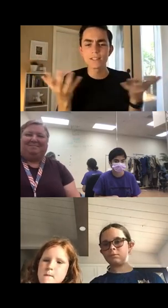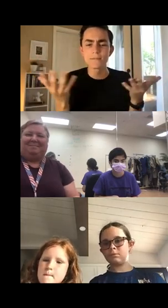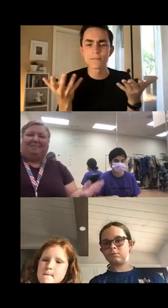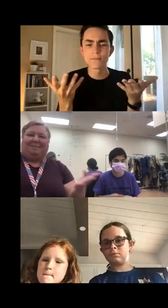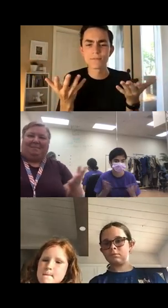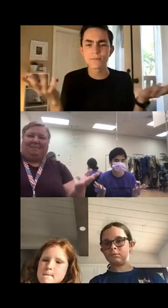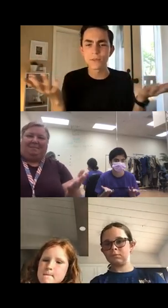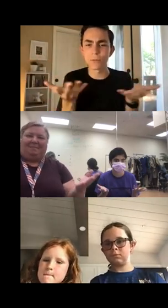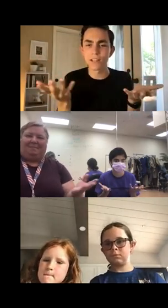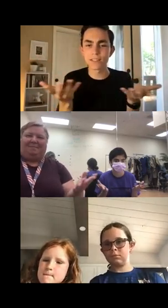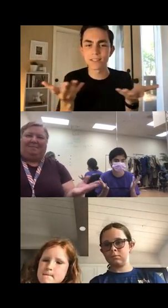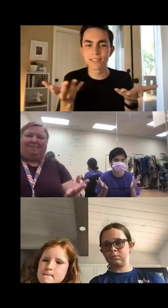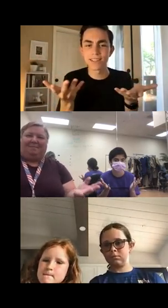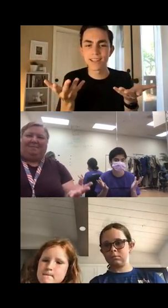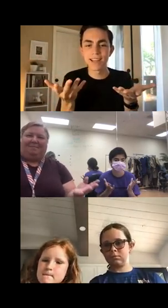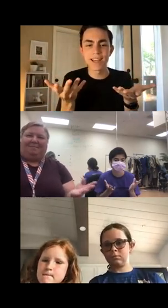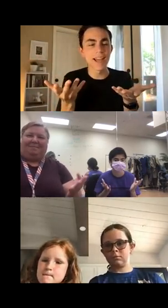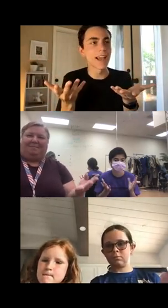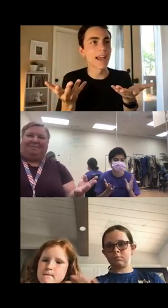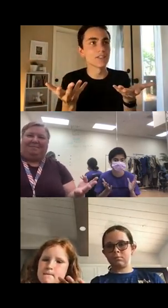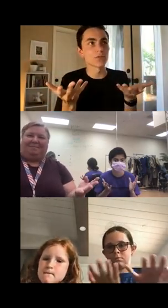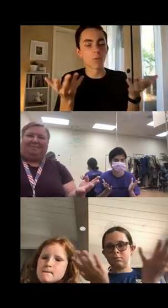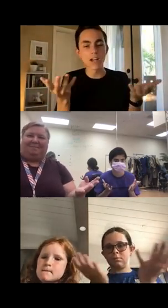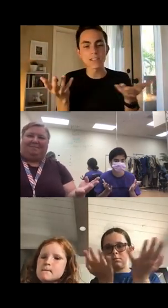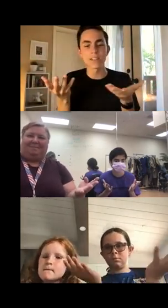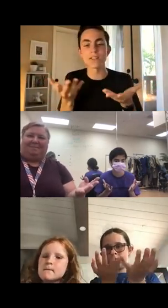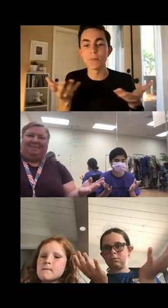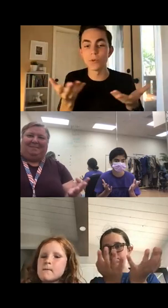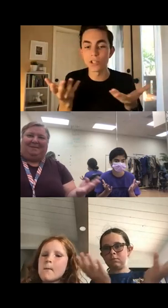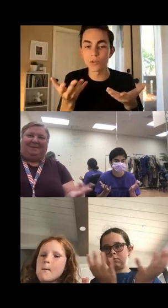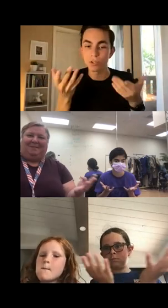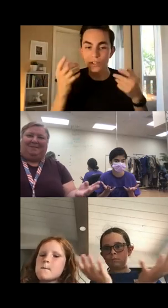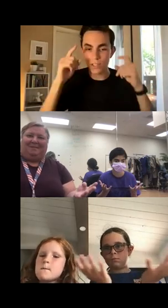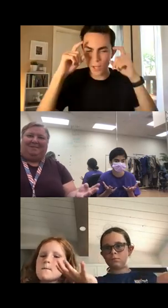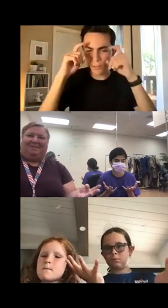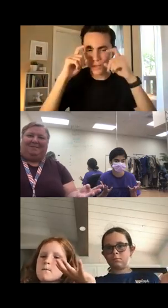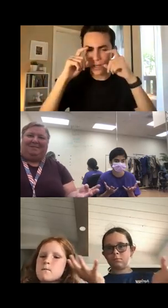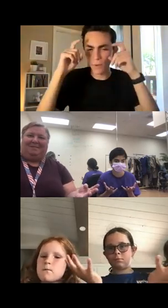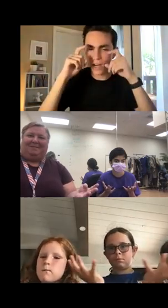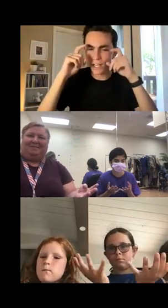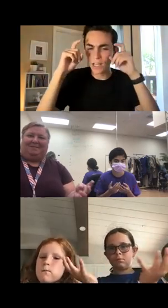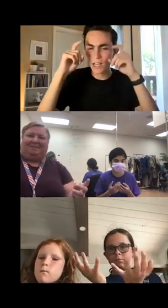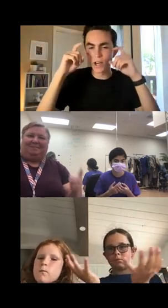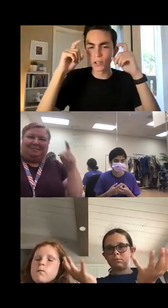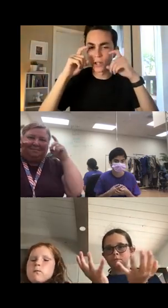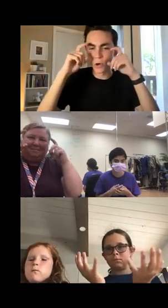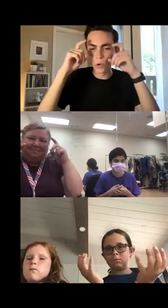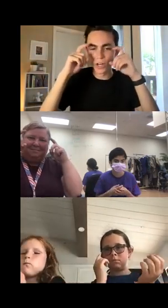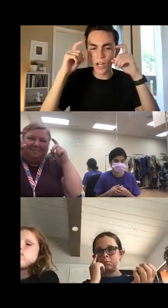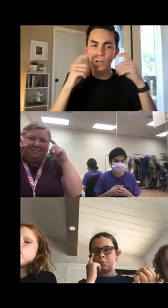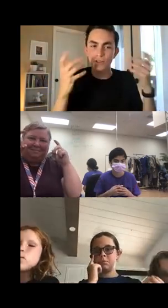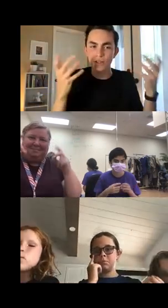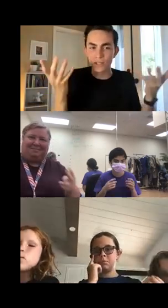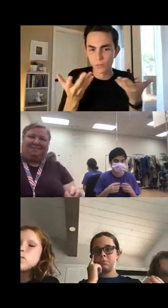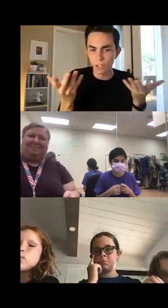what? He's not moving. And what is a WH word that's accompanied by a